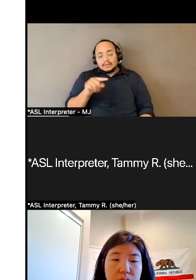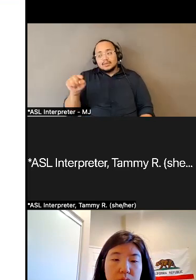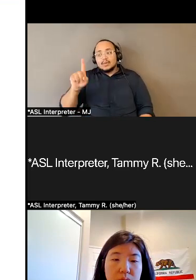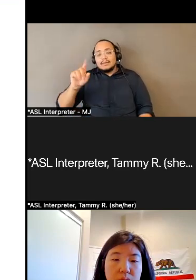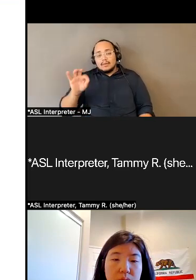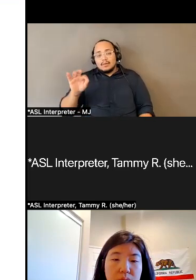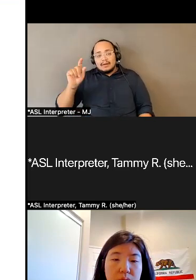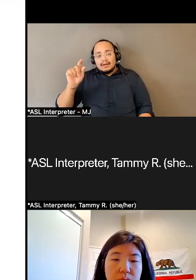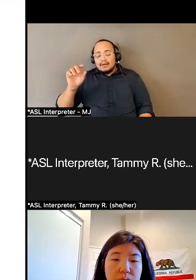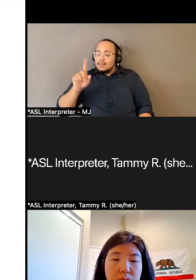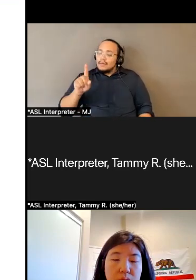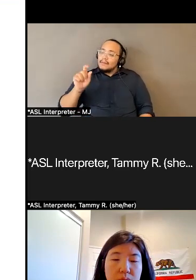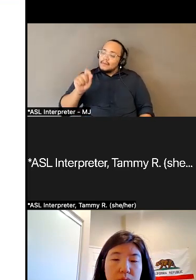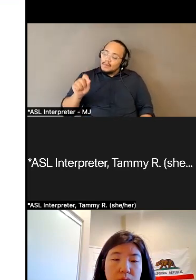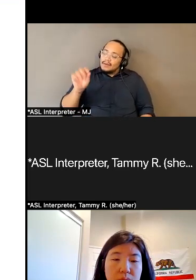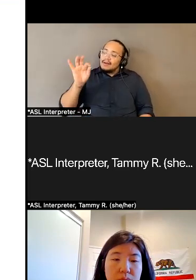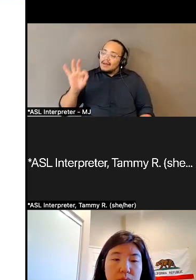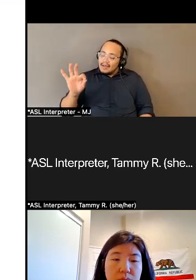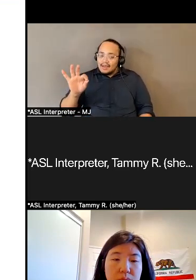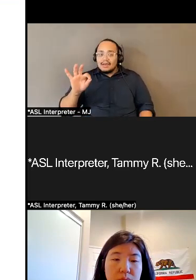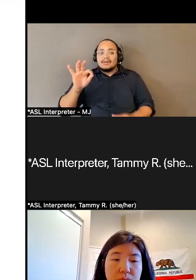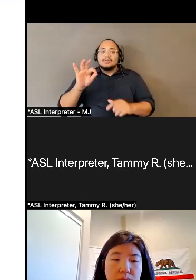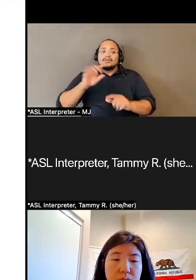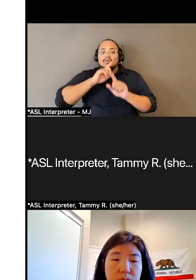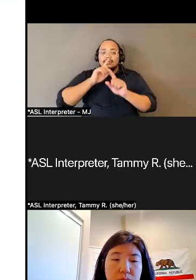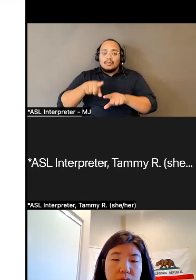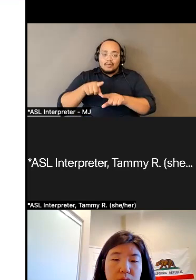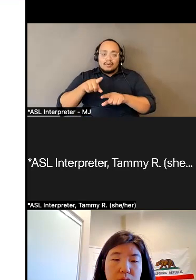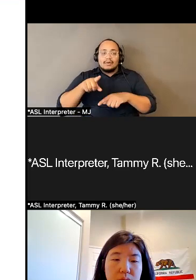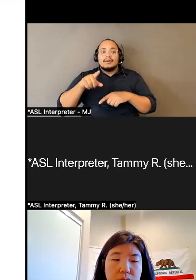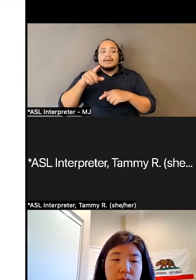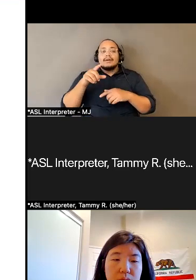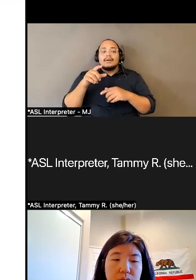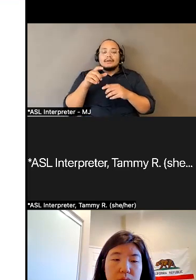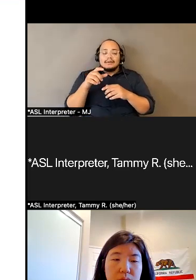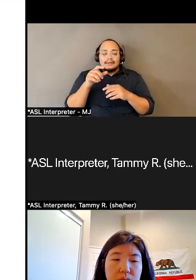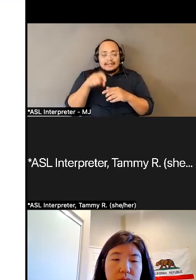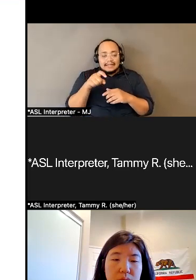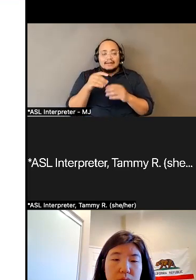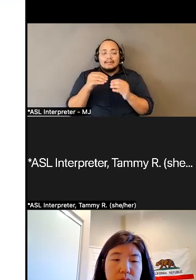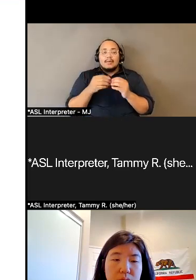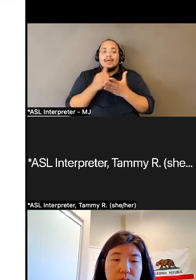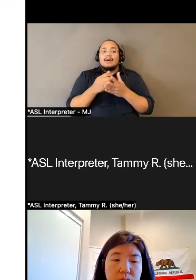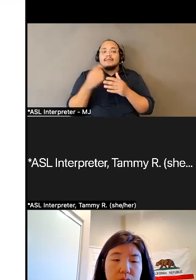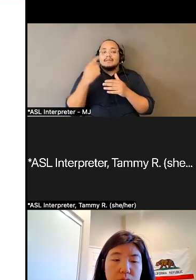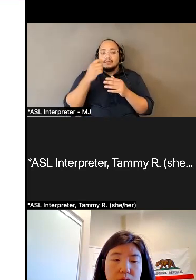times more likely to report needing support with health costs, for example. So we saw a lot